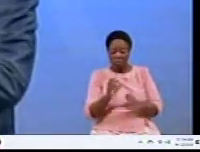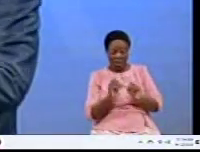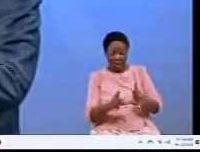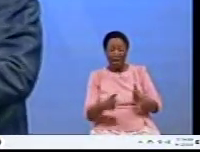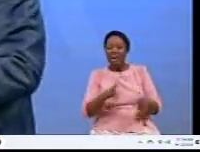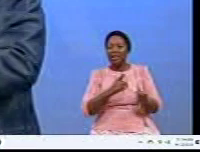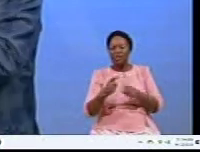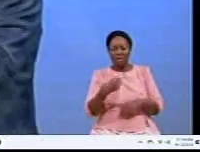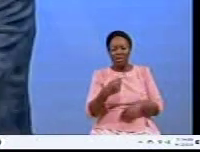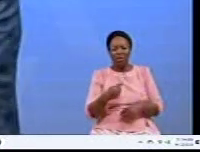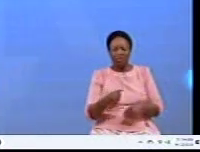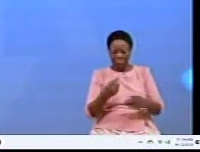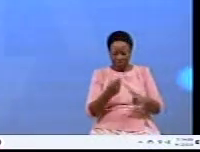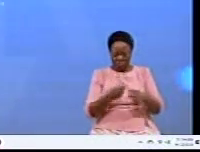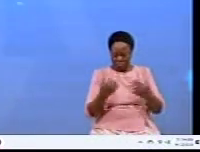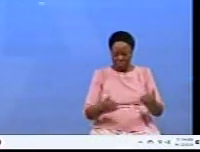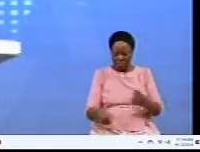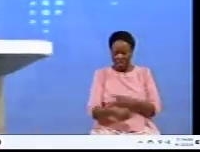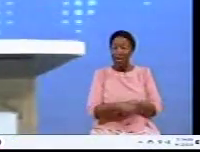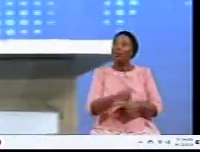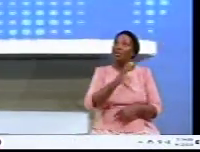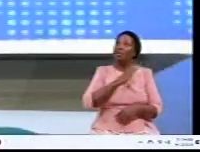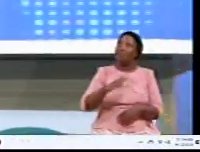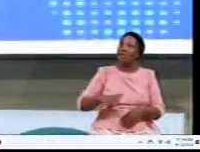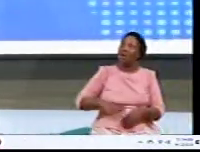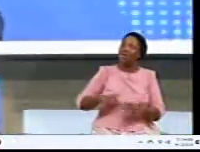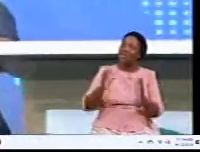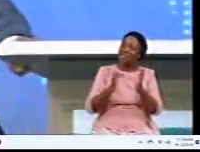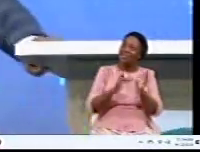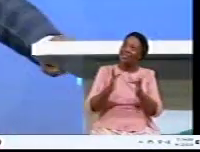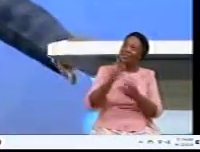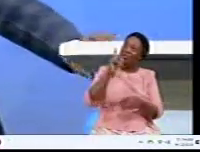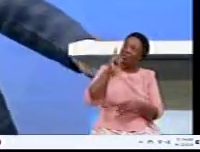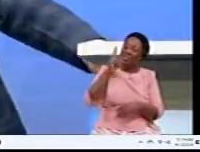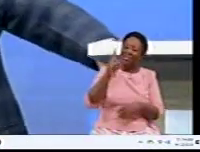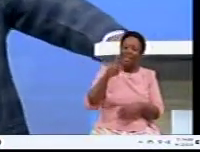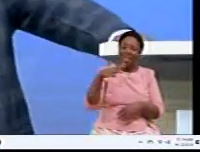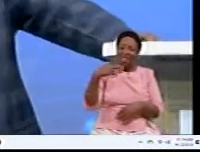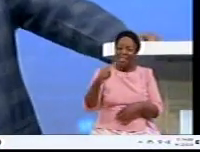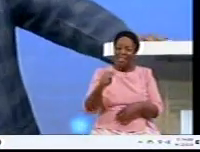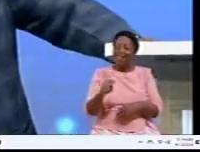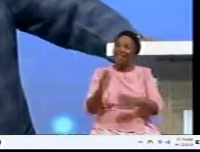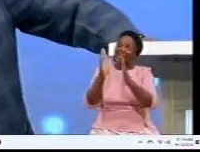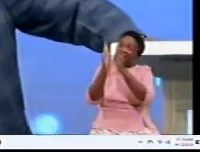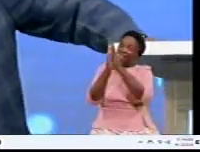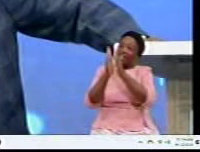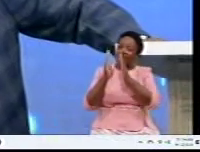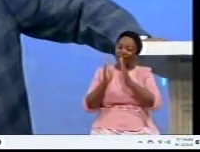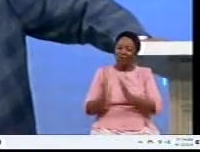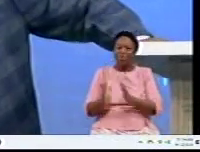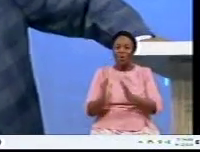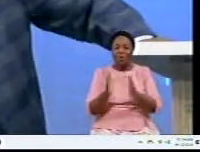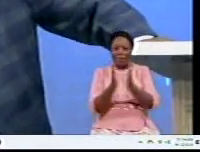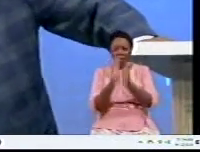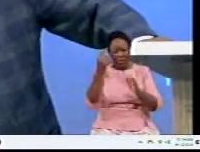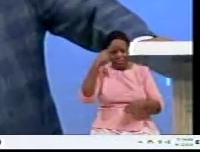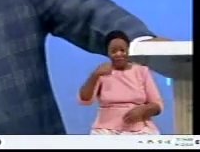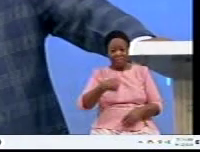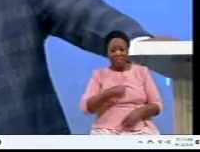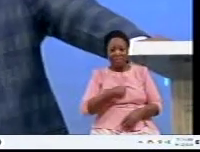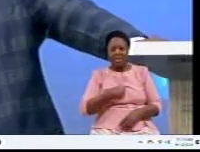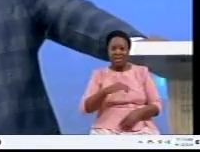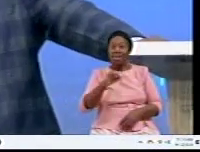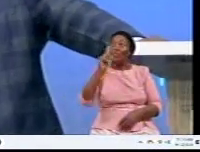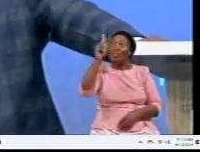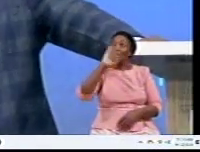from today, Christ Jesus, the intercessor, praying for me is going